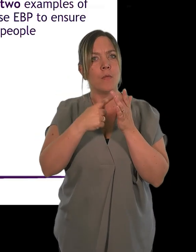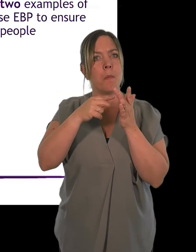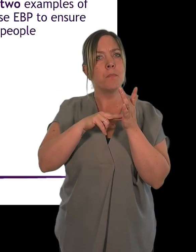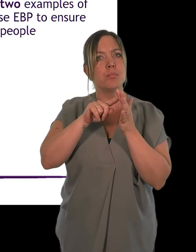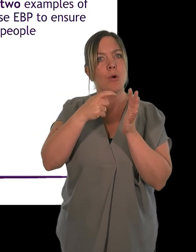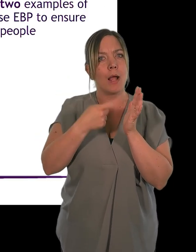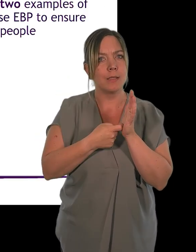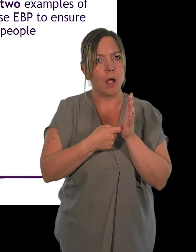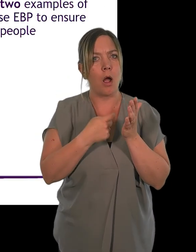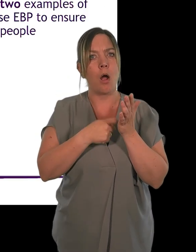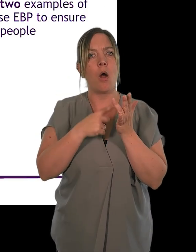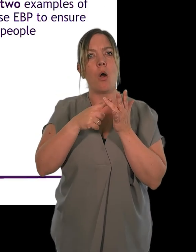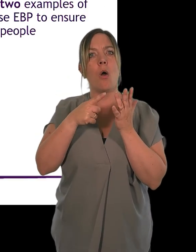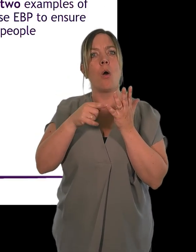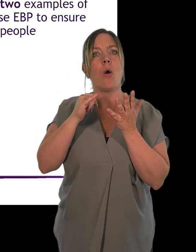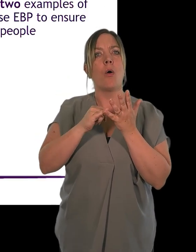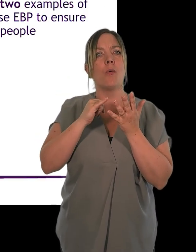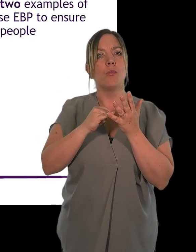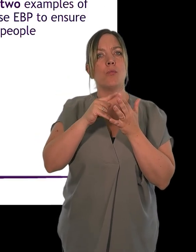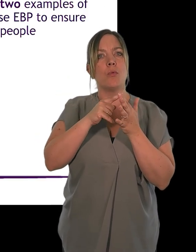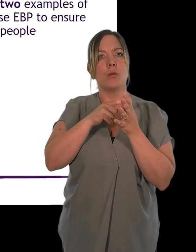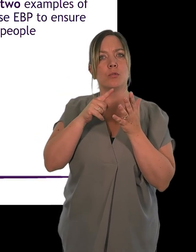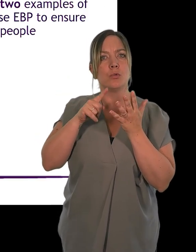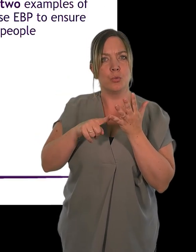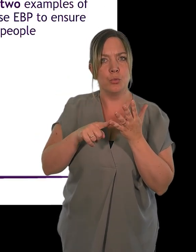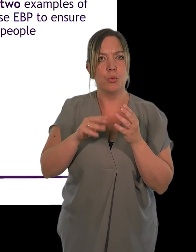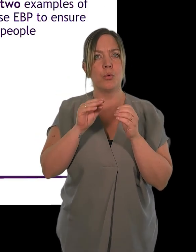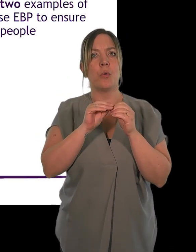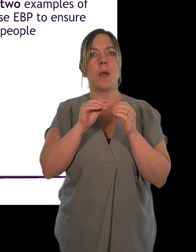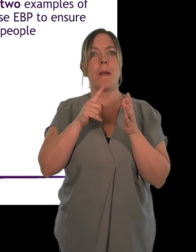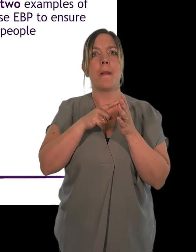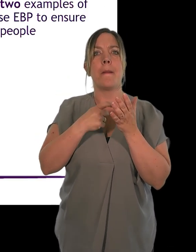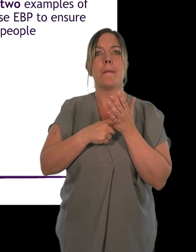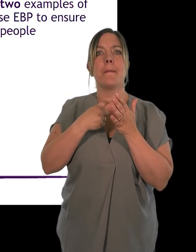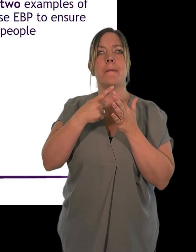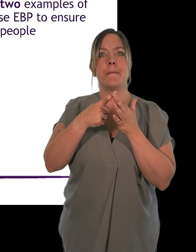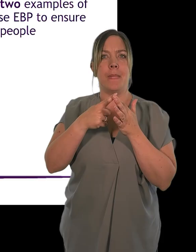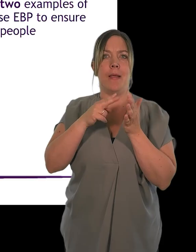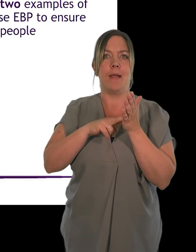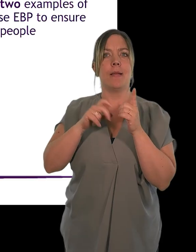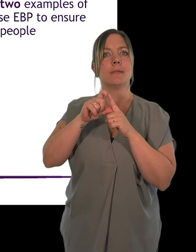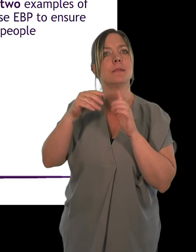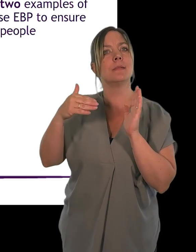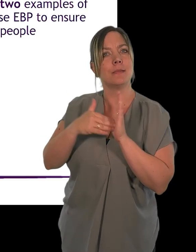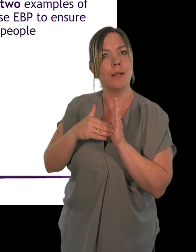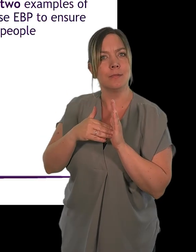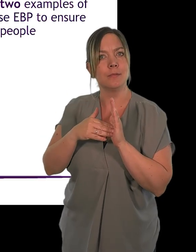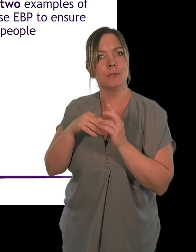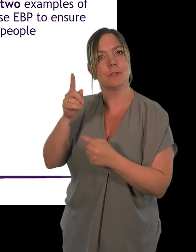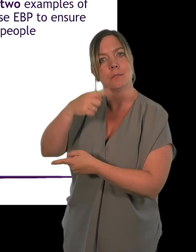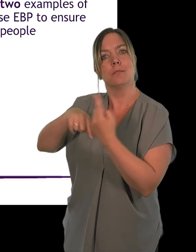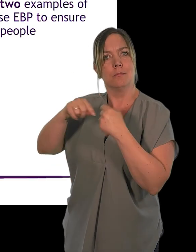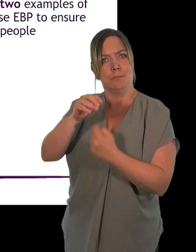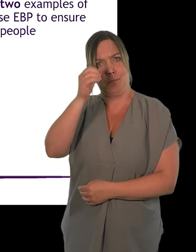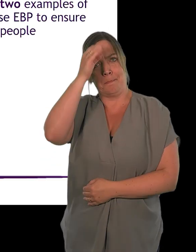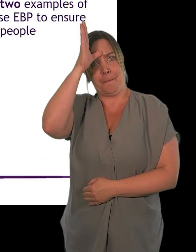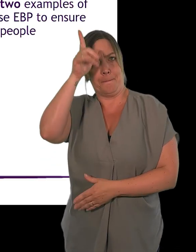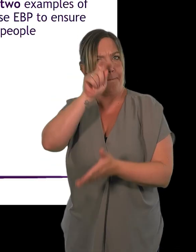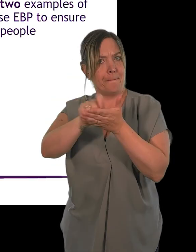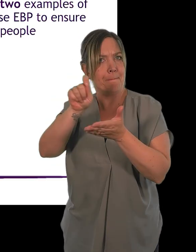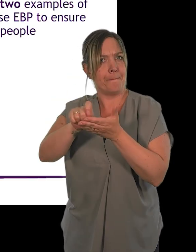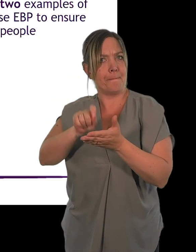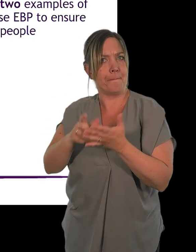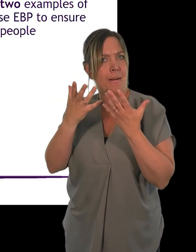do some quite substantive writing in this area. The second part of this